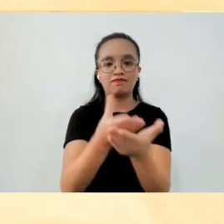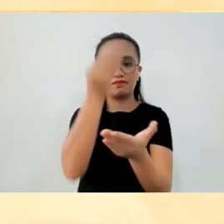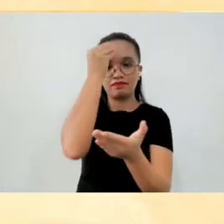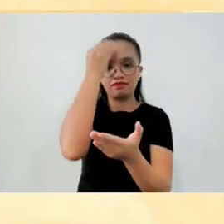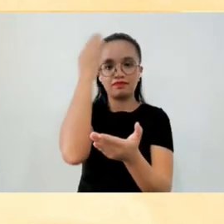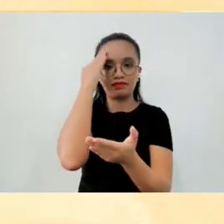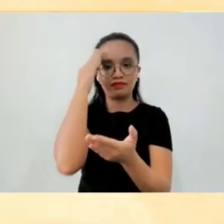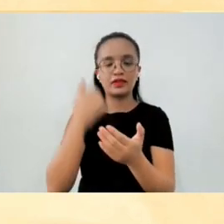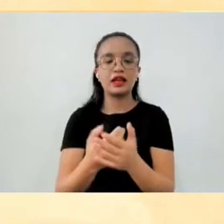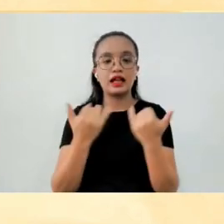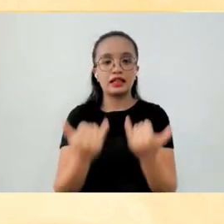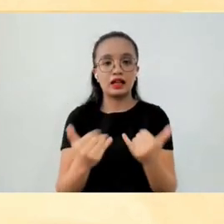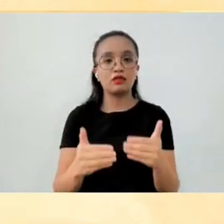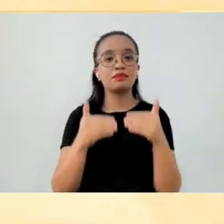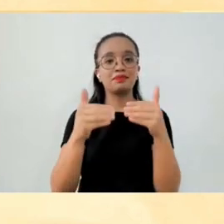first speaker.